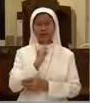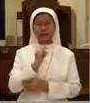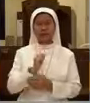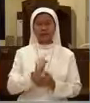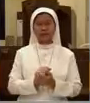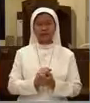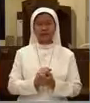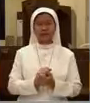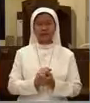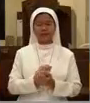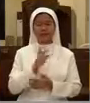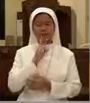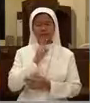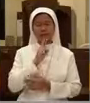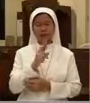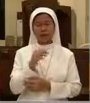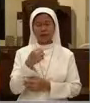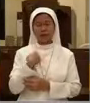are we